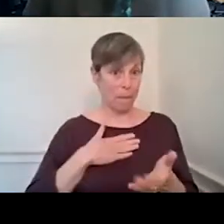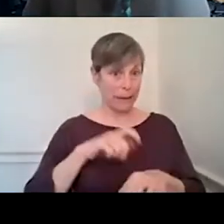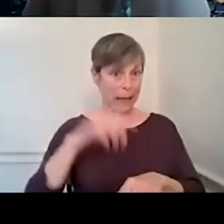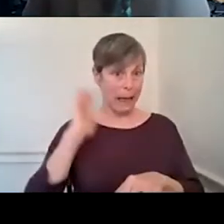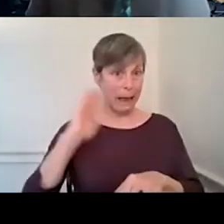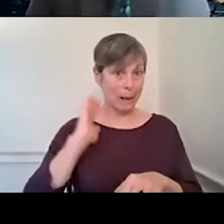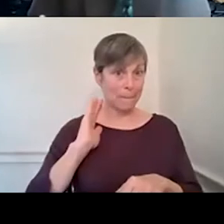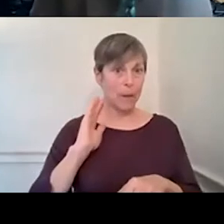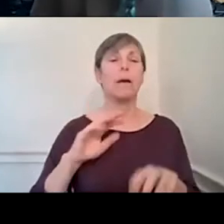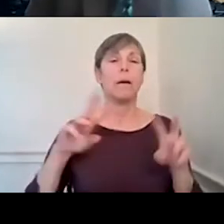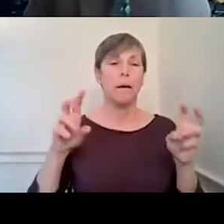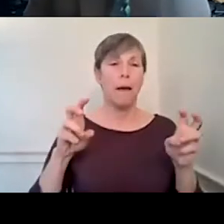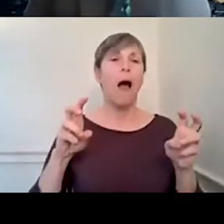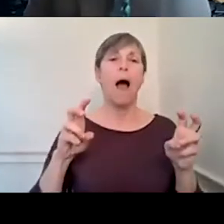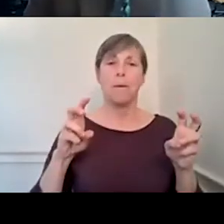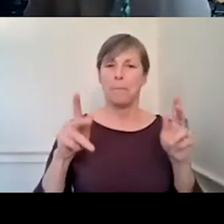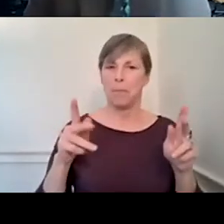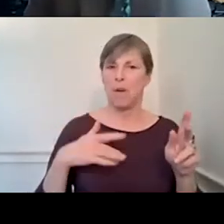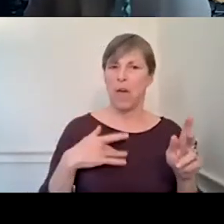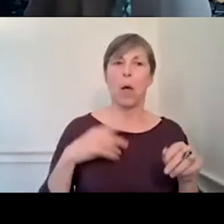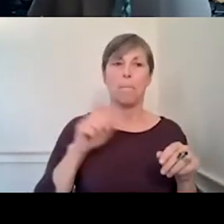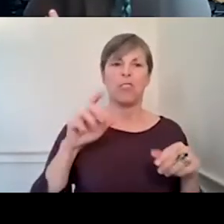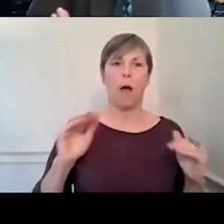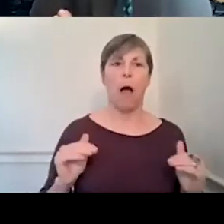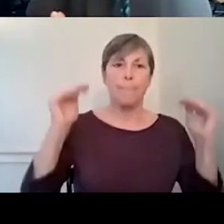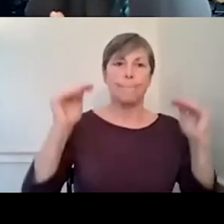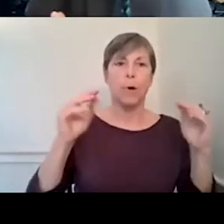out. That was the culture. Yeah.